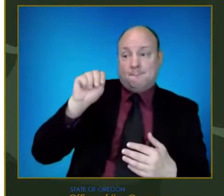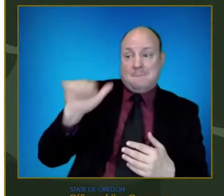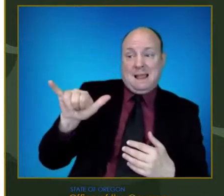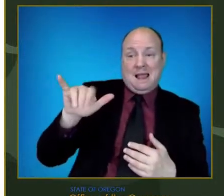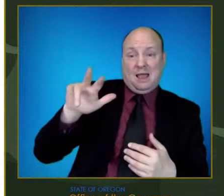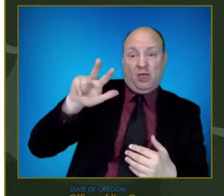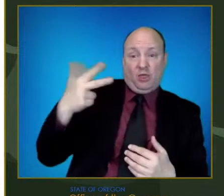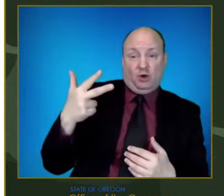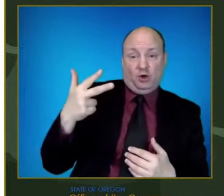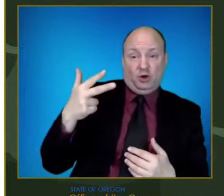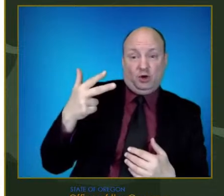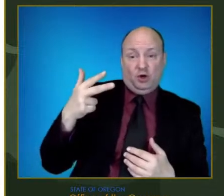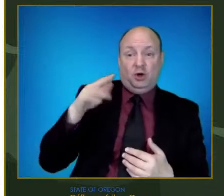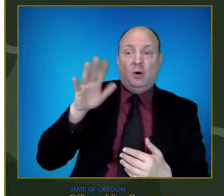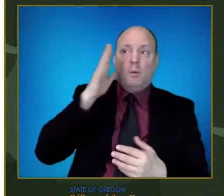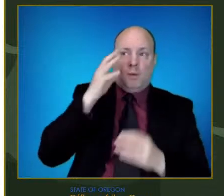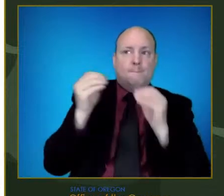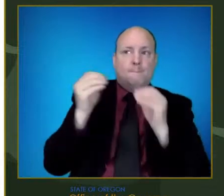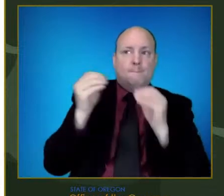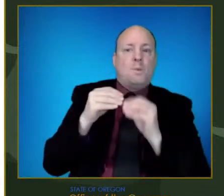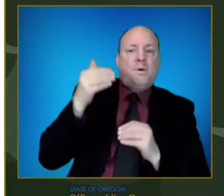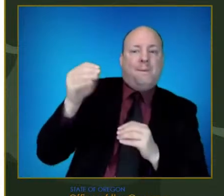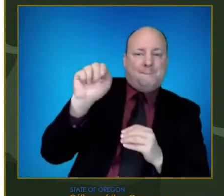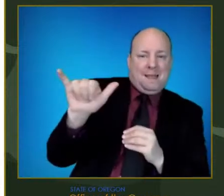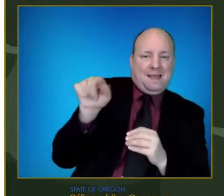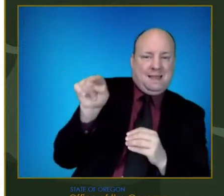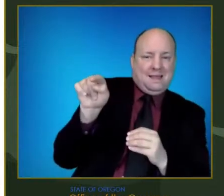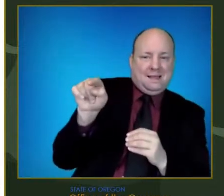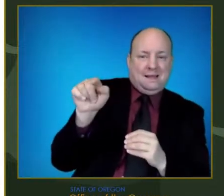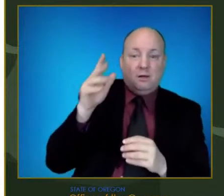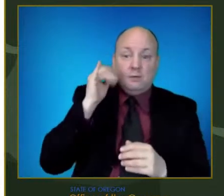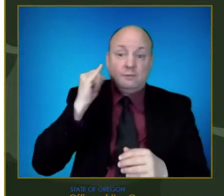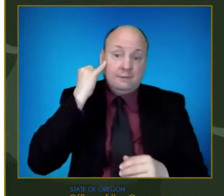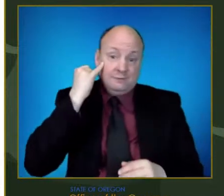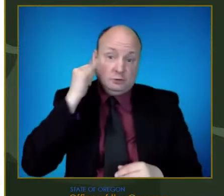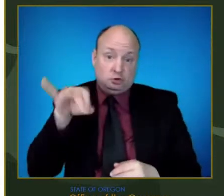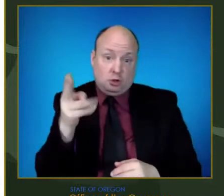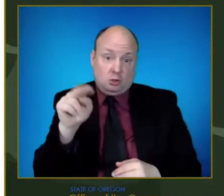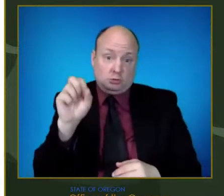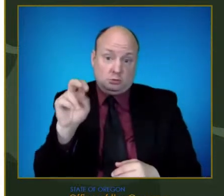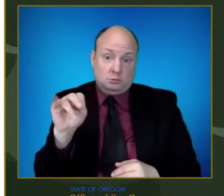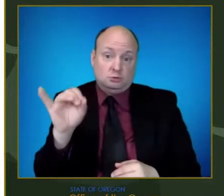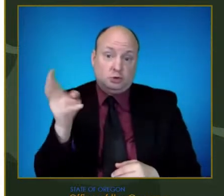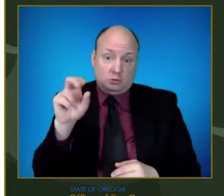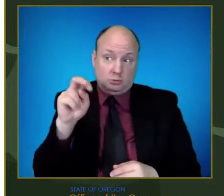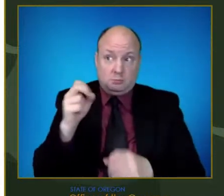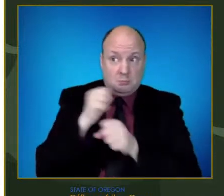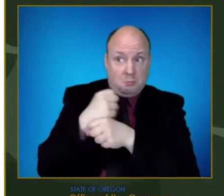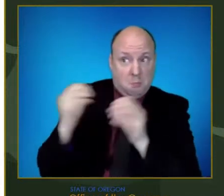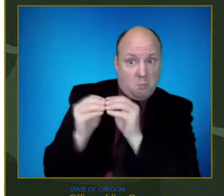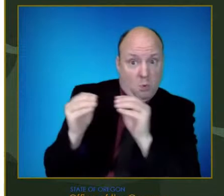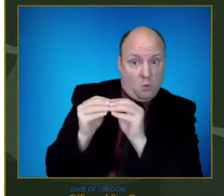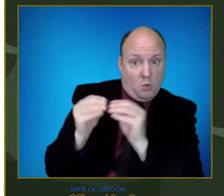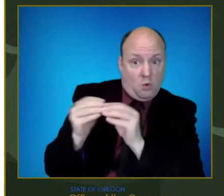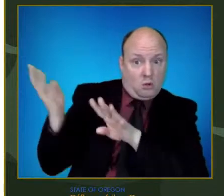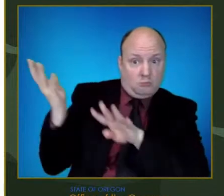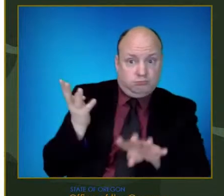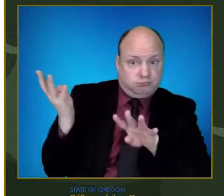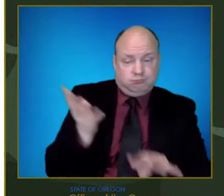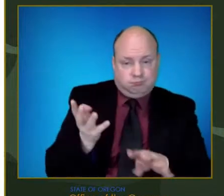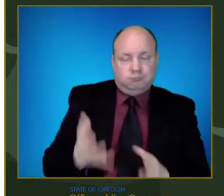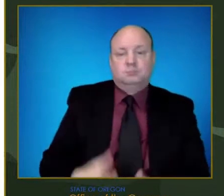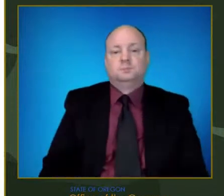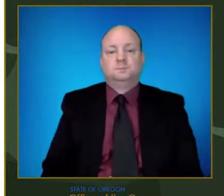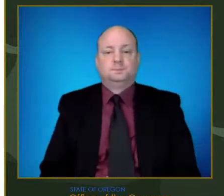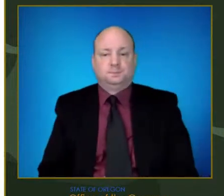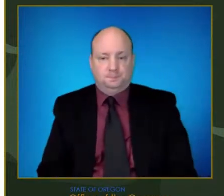230,000 if Johnson & Johnson comes back online at forecast amounts. Once again, I want to emphasize, our vaccination progress